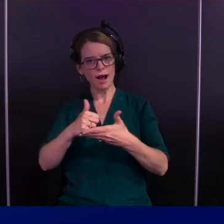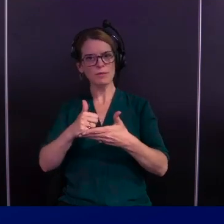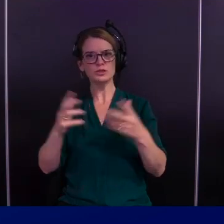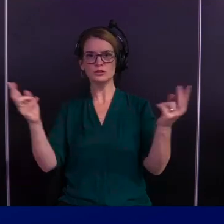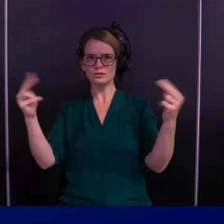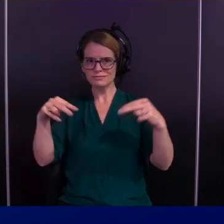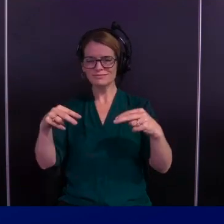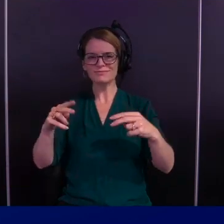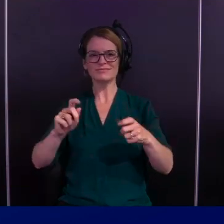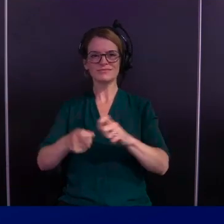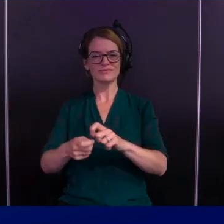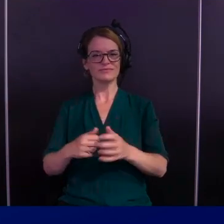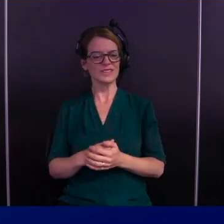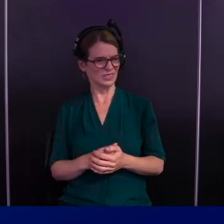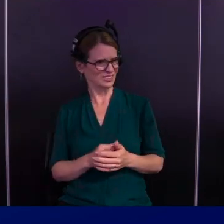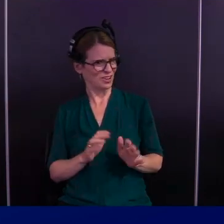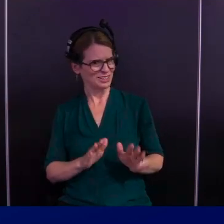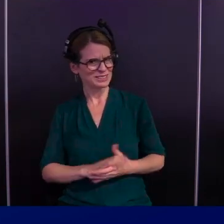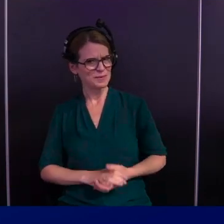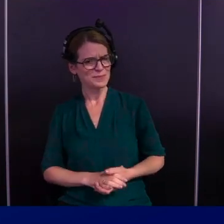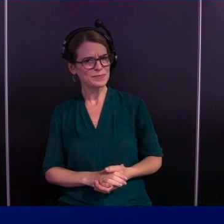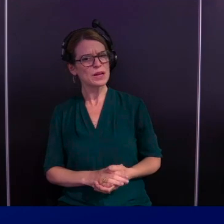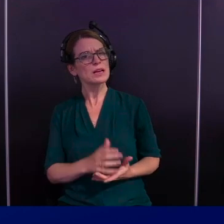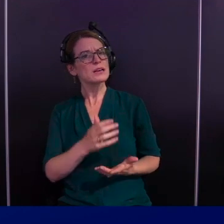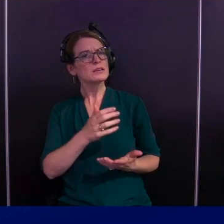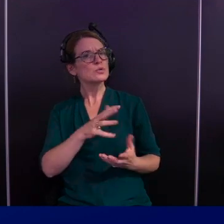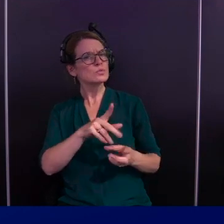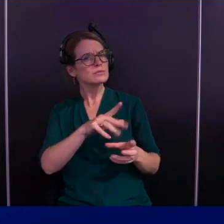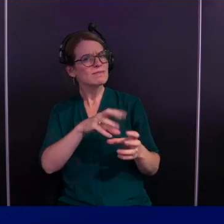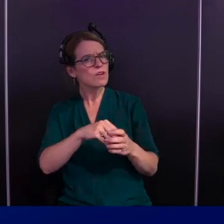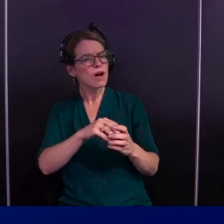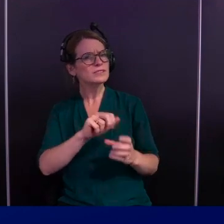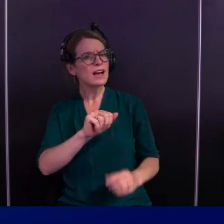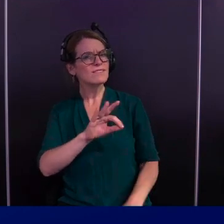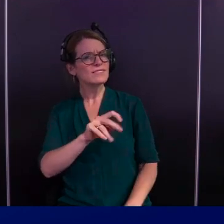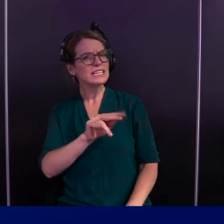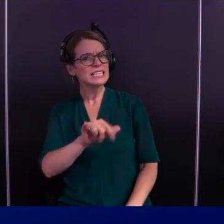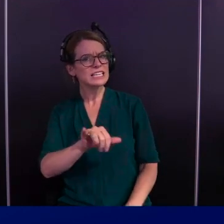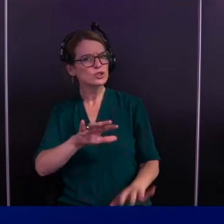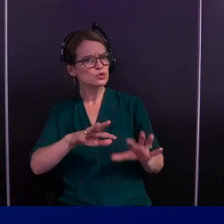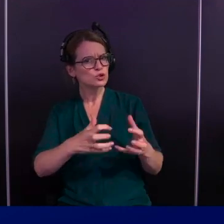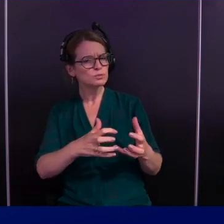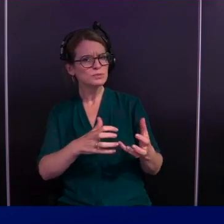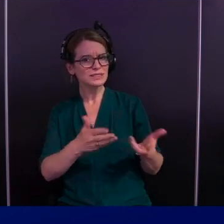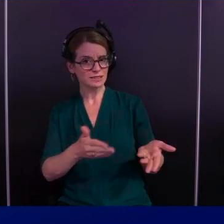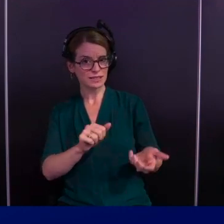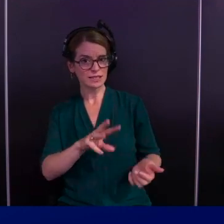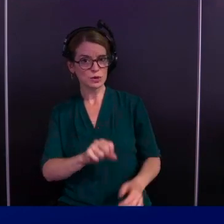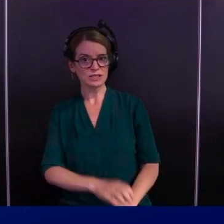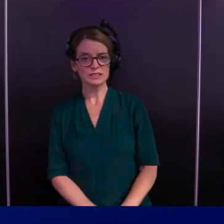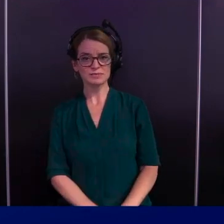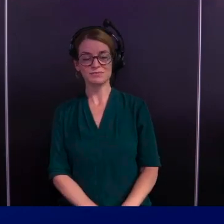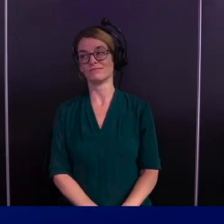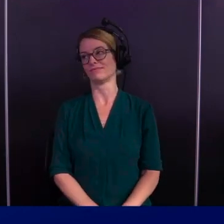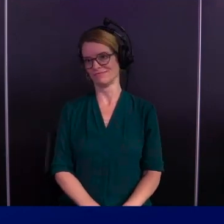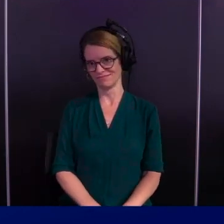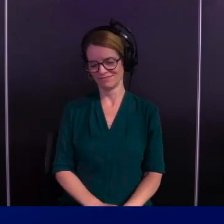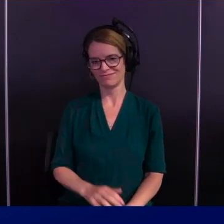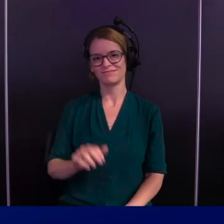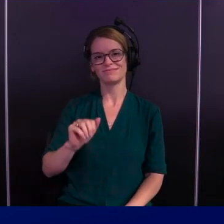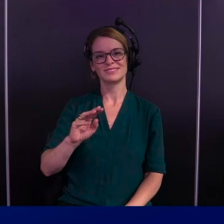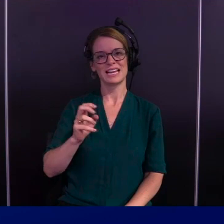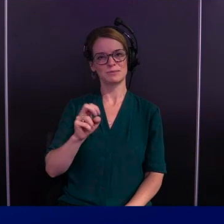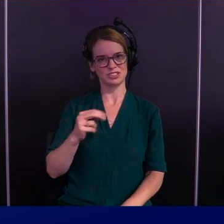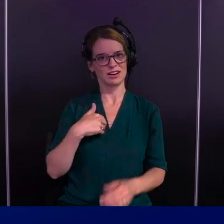the work on that team. So are you involved with any affinity groups or know of any here at AWS? Yeah, so Amazon has a lot of different affinity